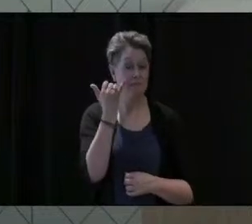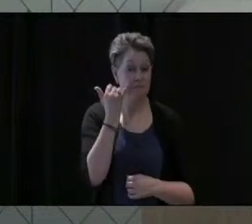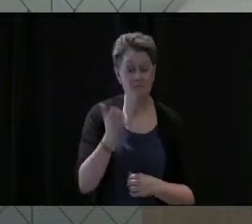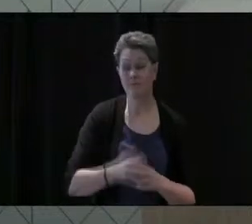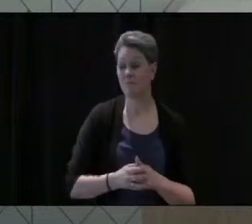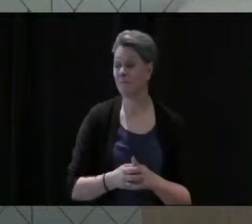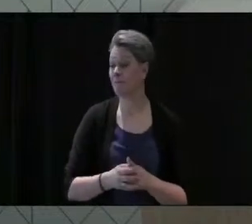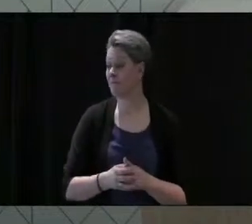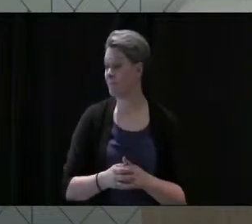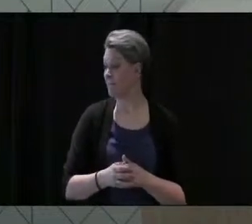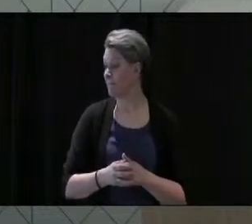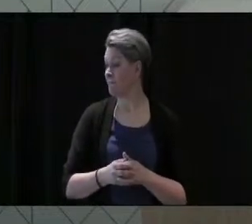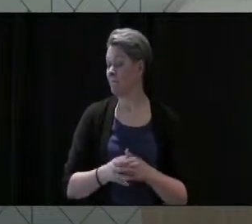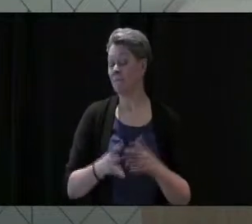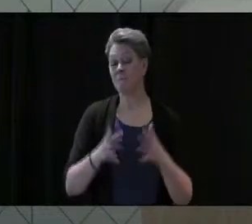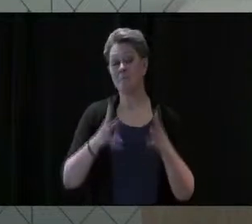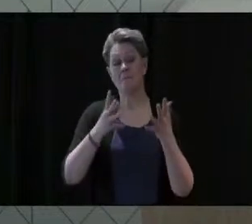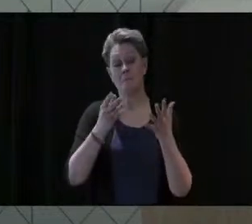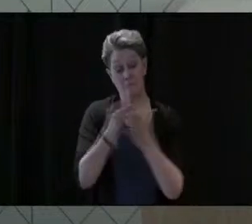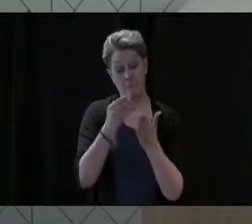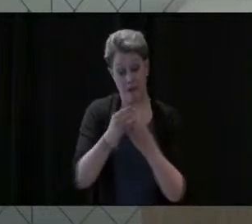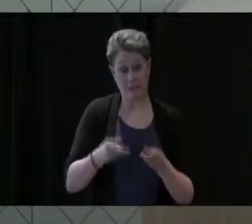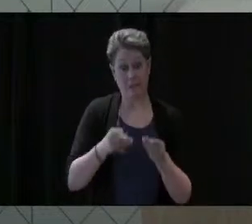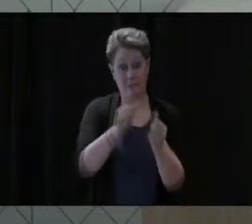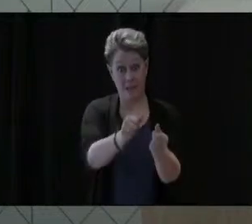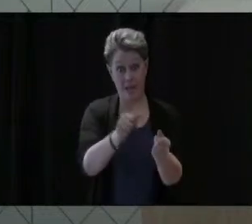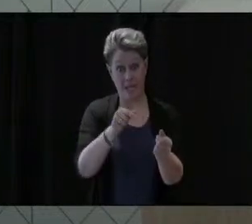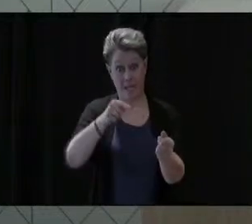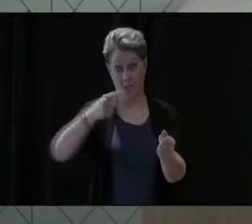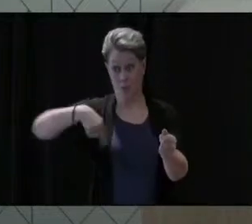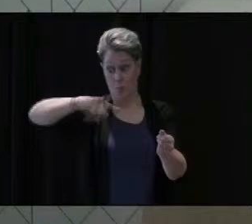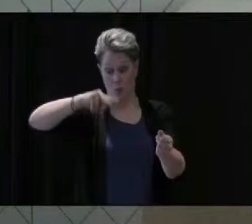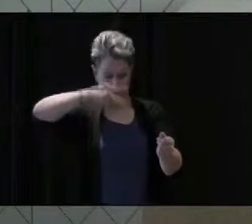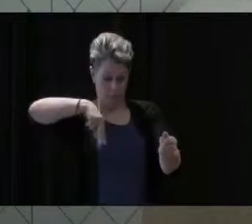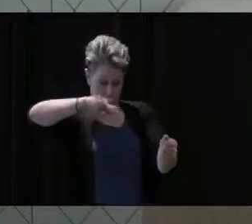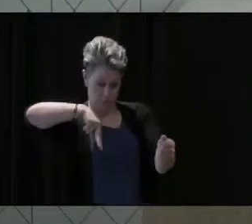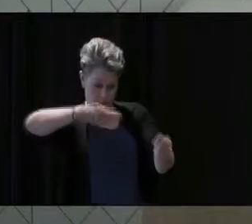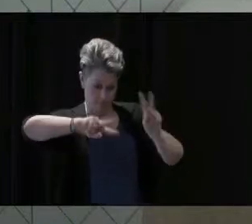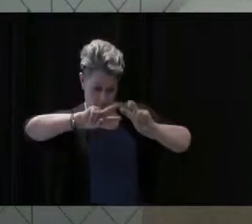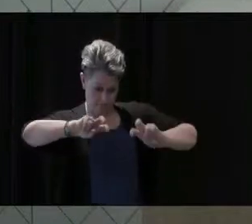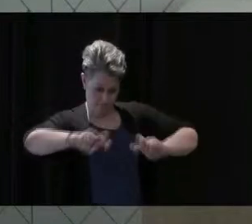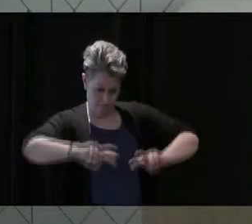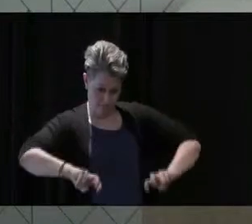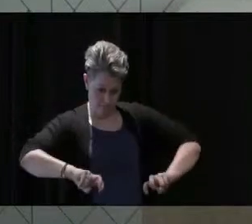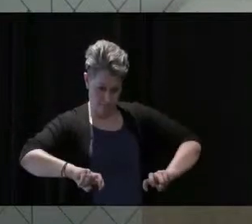it and the amounts of money that we spend, this should be doable.